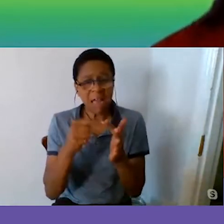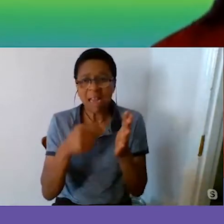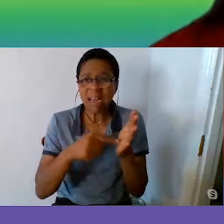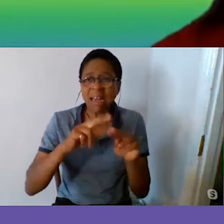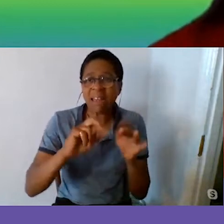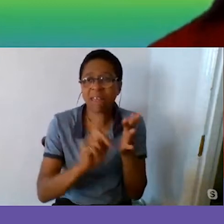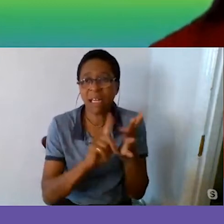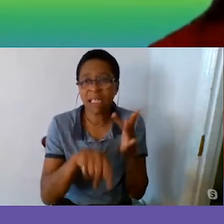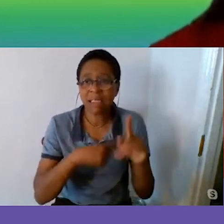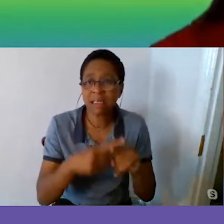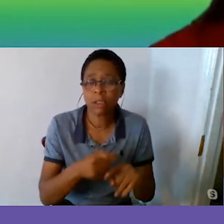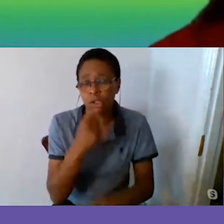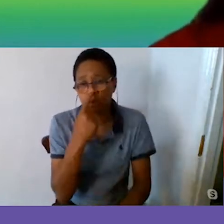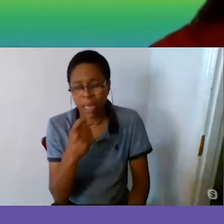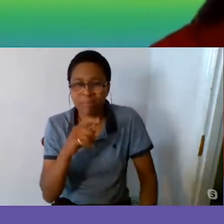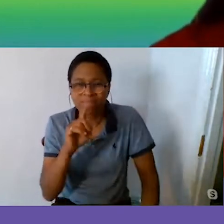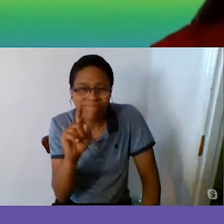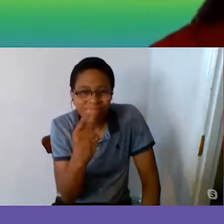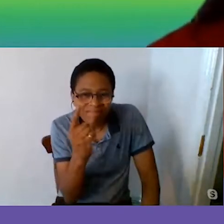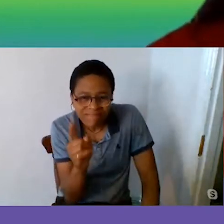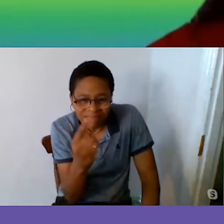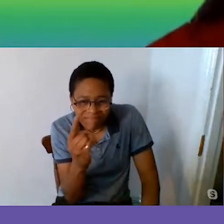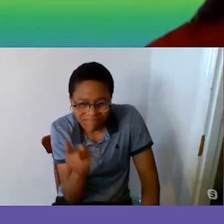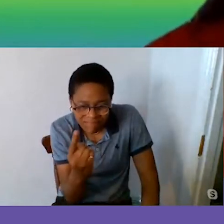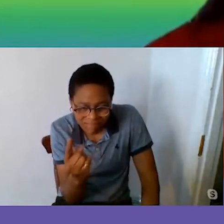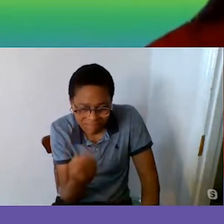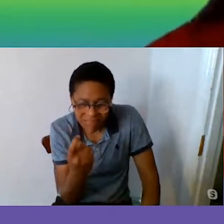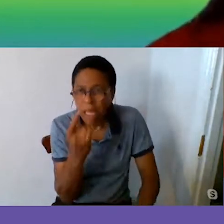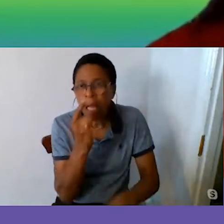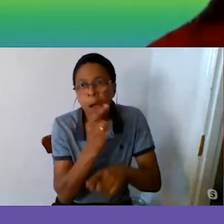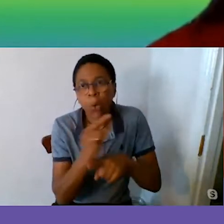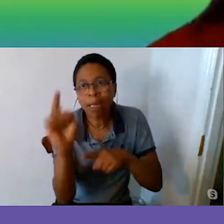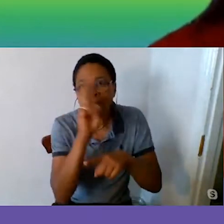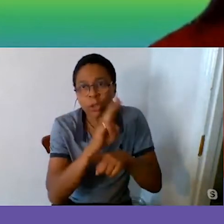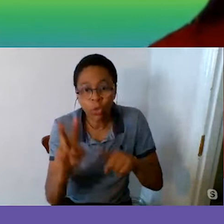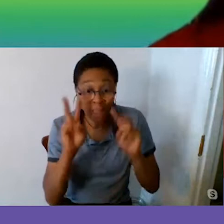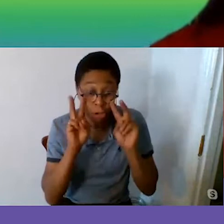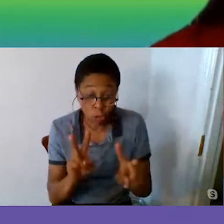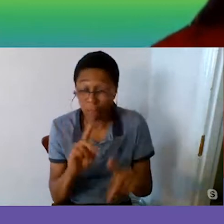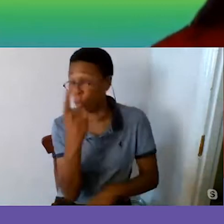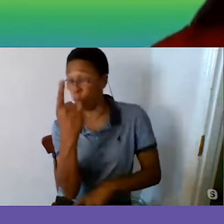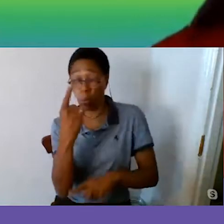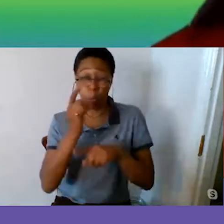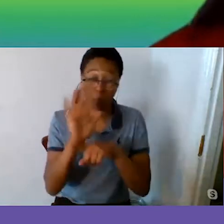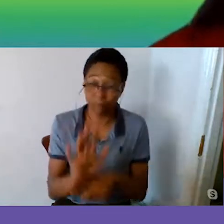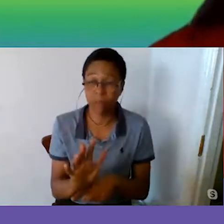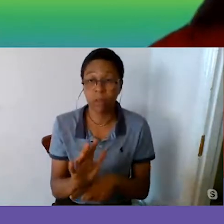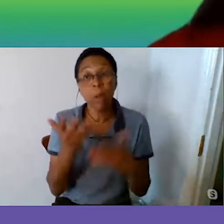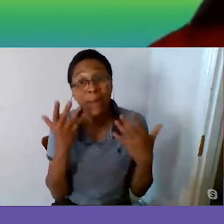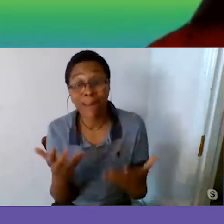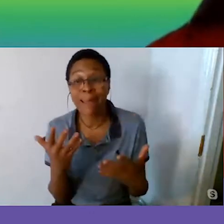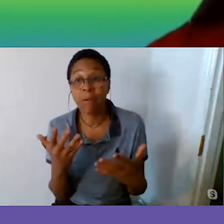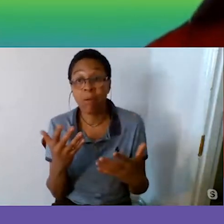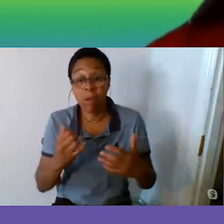storyline. Everything we have on our platform is what they're looking for. It's no longer like, less than 10% of the content. And so I think it's